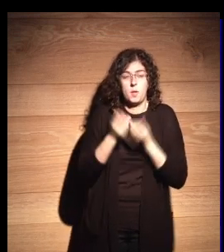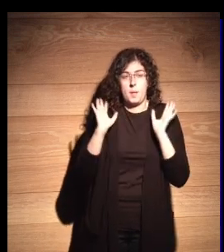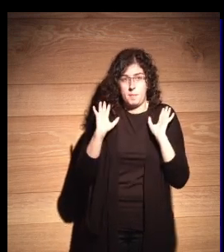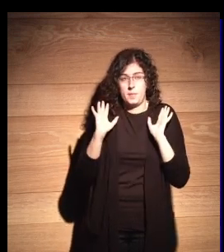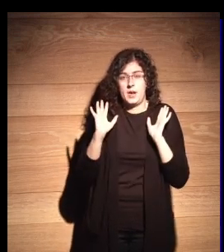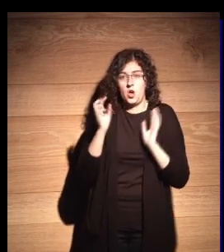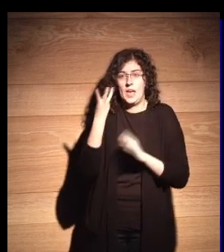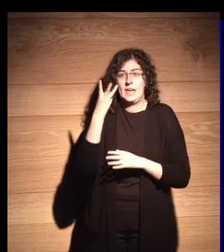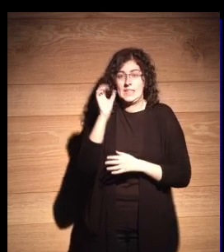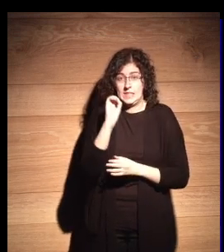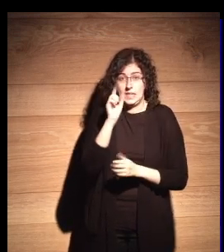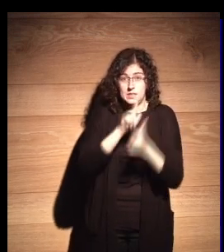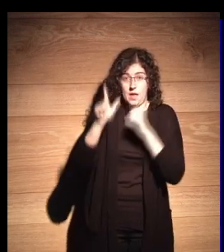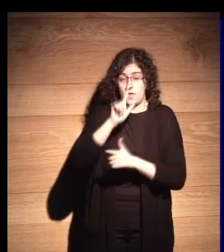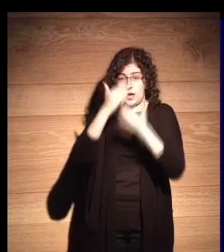Afghanistan. 30,